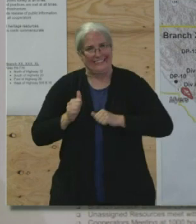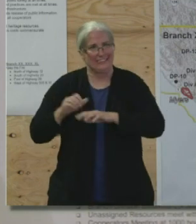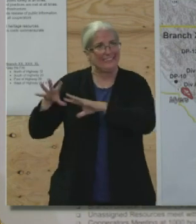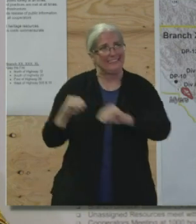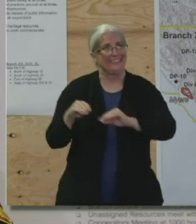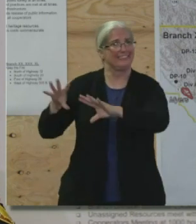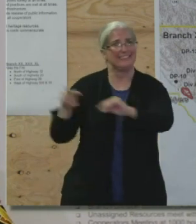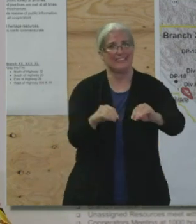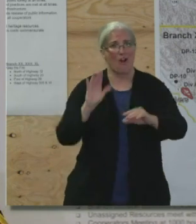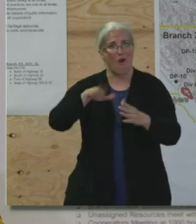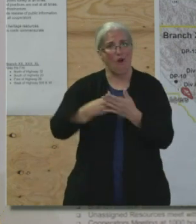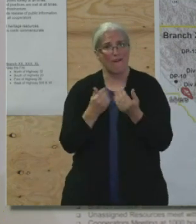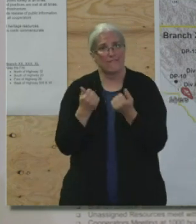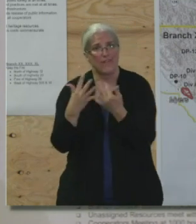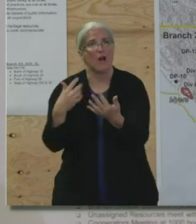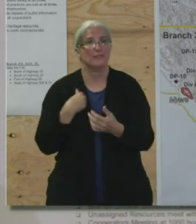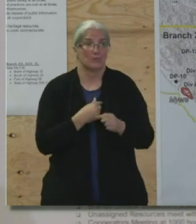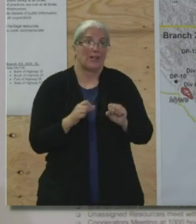over